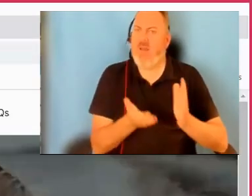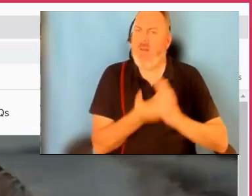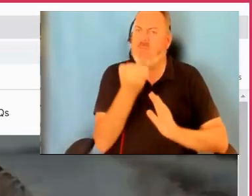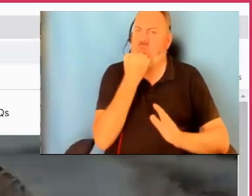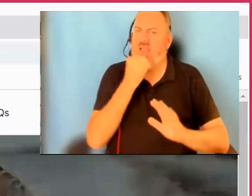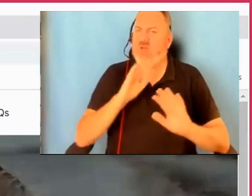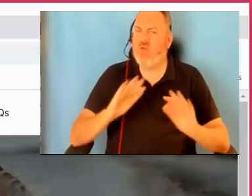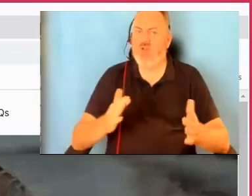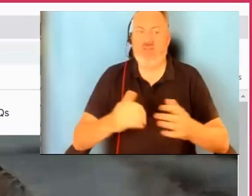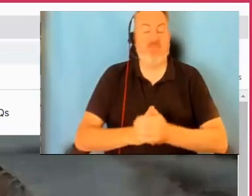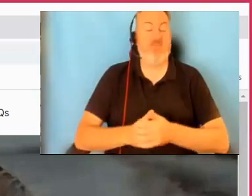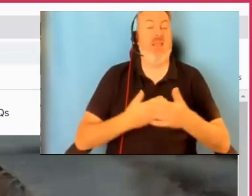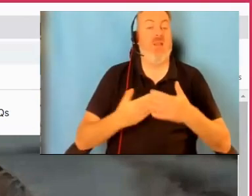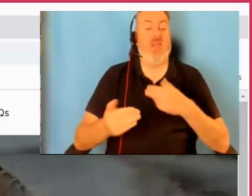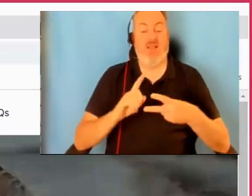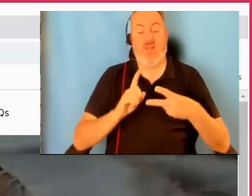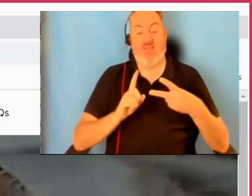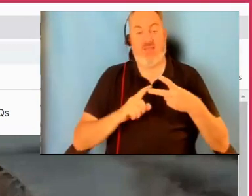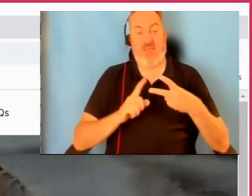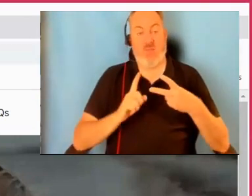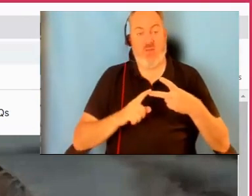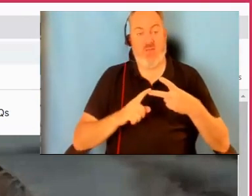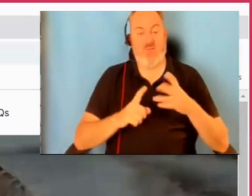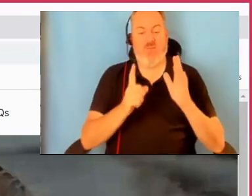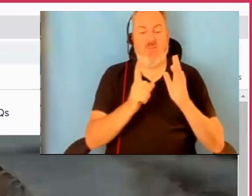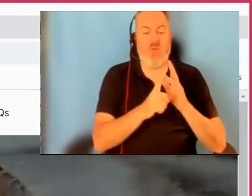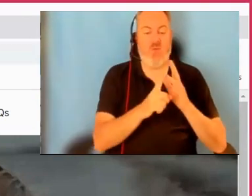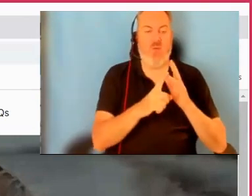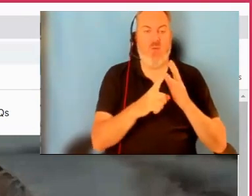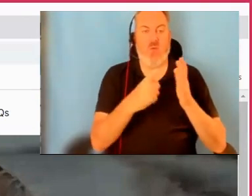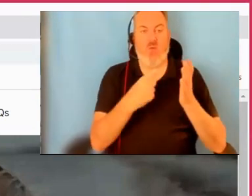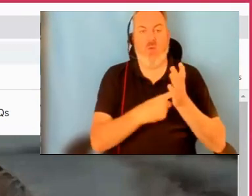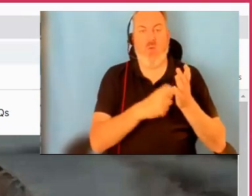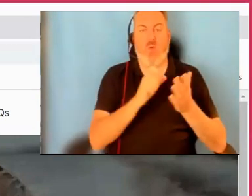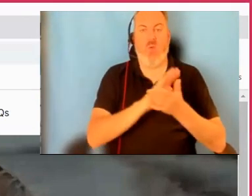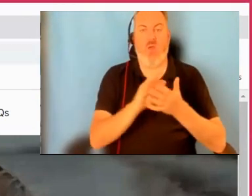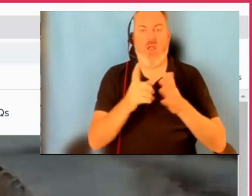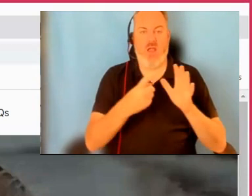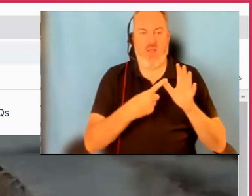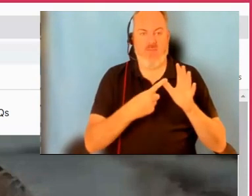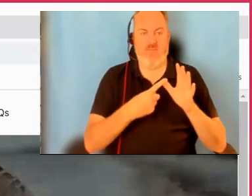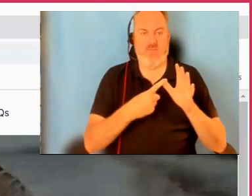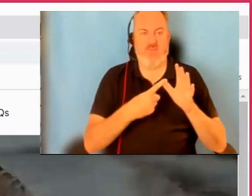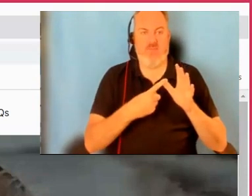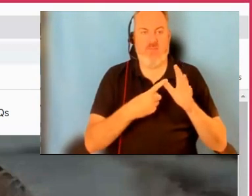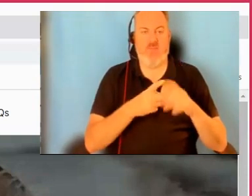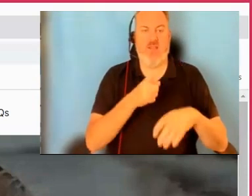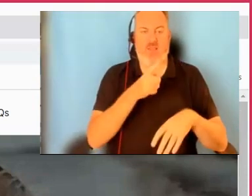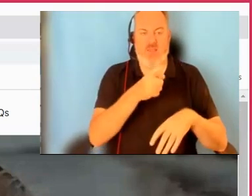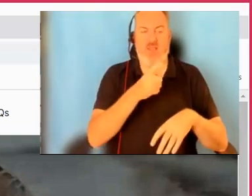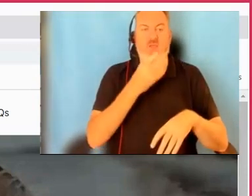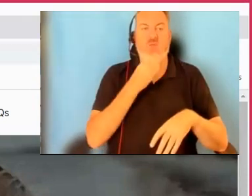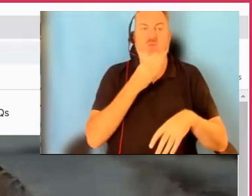So I'm now going to move on to Orca. So Orca, as I said, is an organisation that reviews